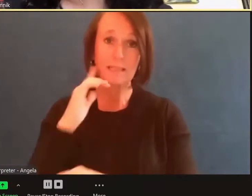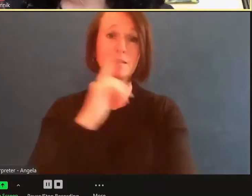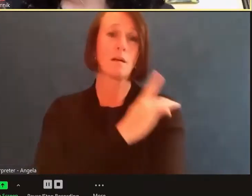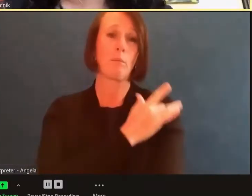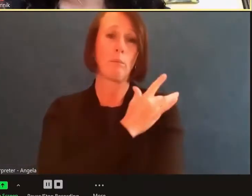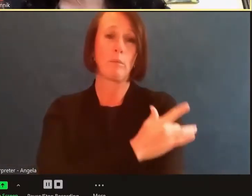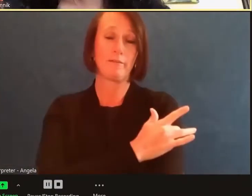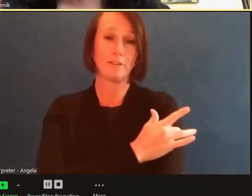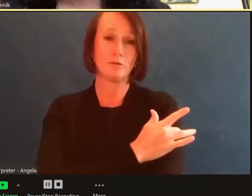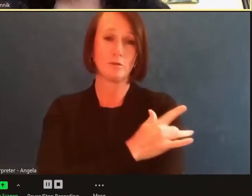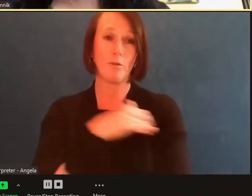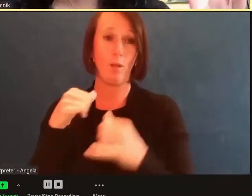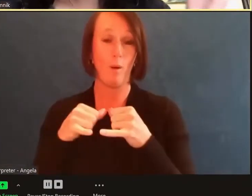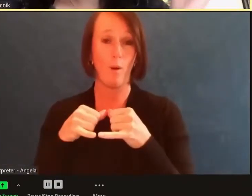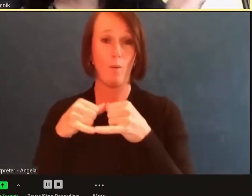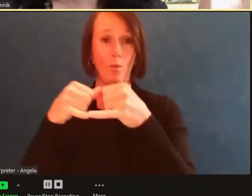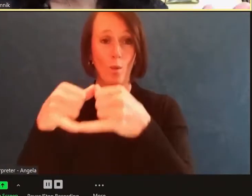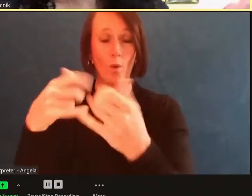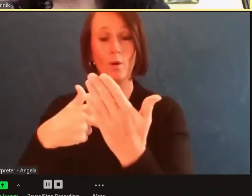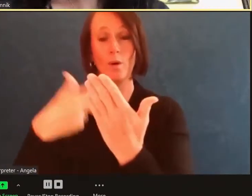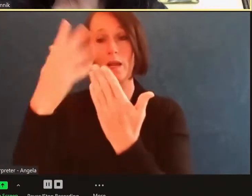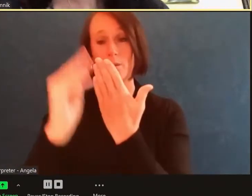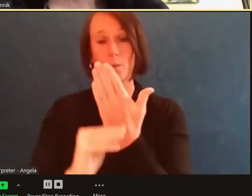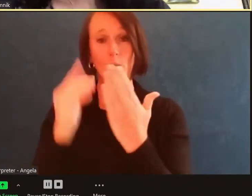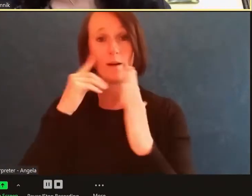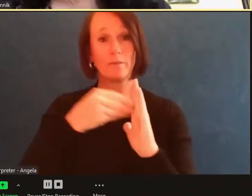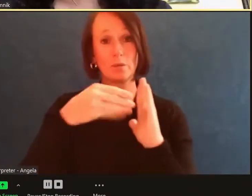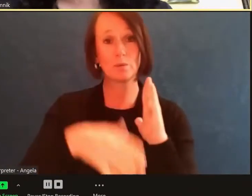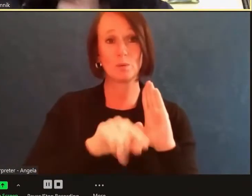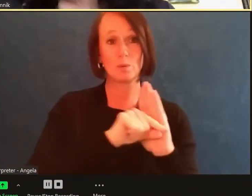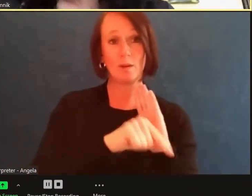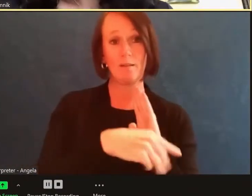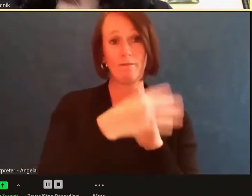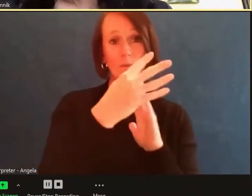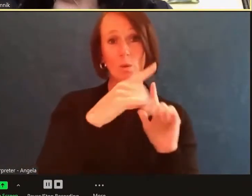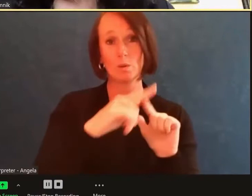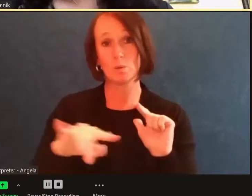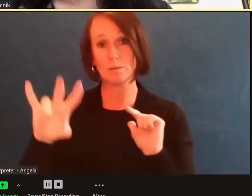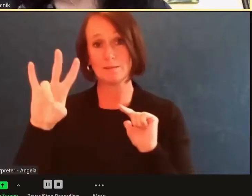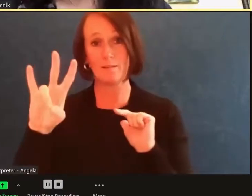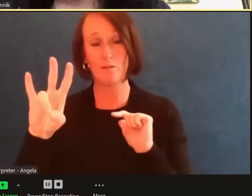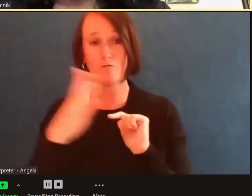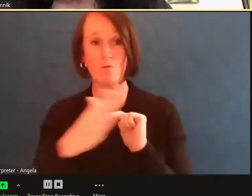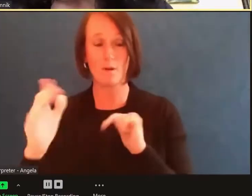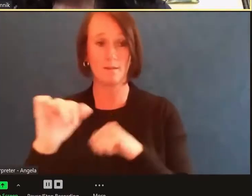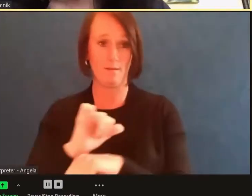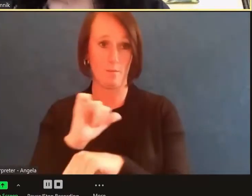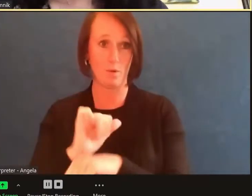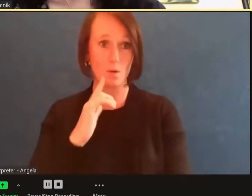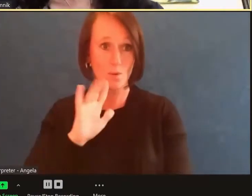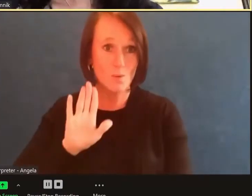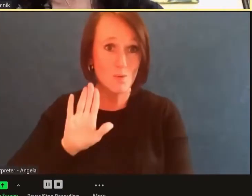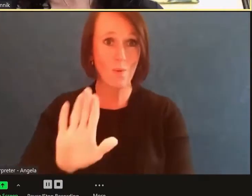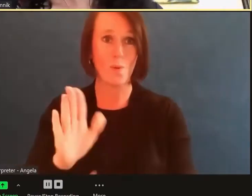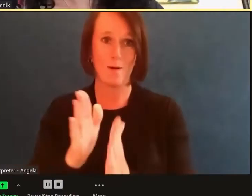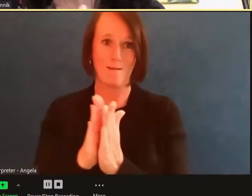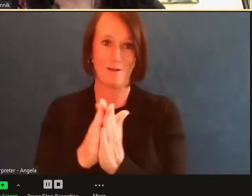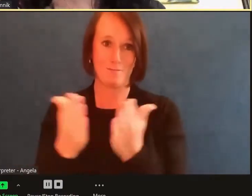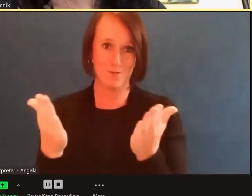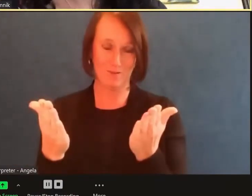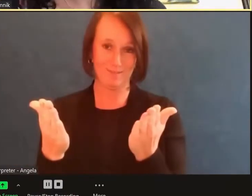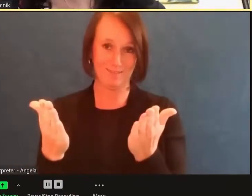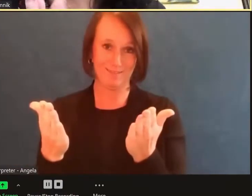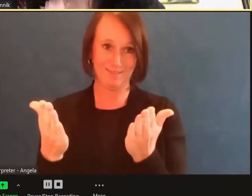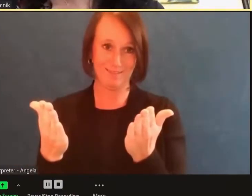Choice Award program for students in grades 4 to 7 throughout Alberta. And your books have been